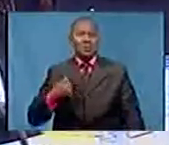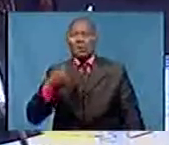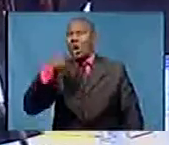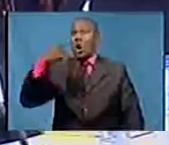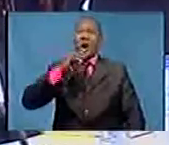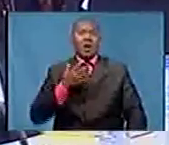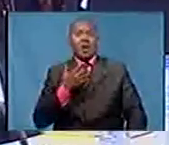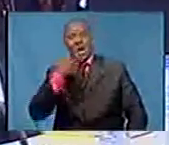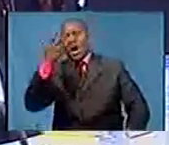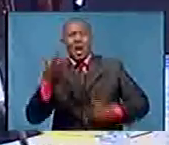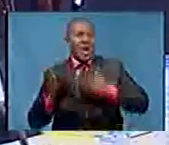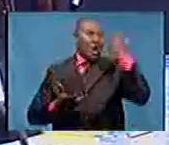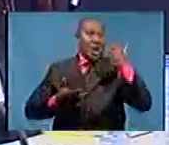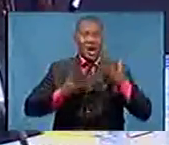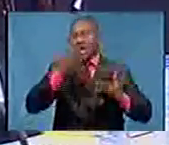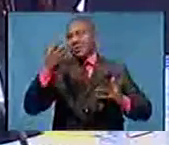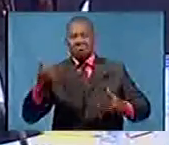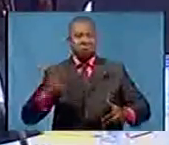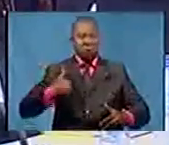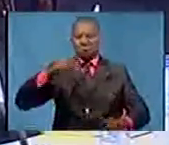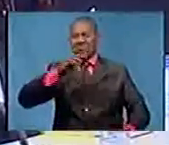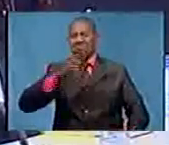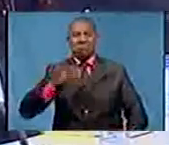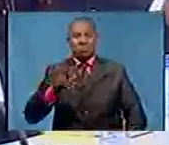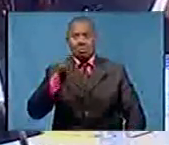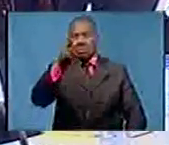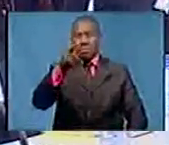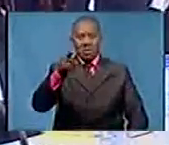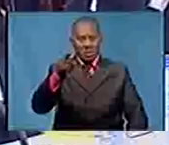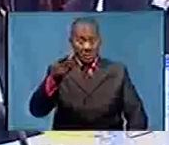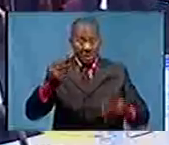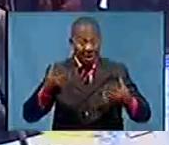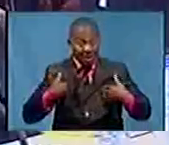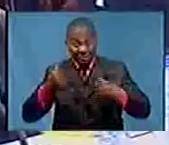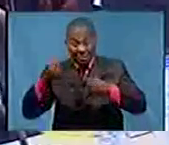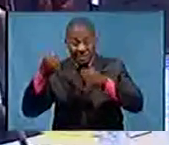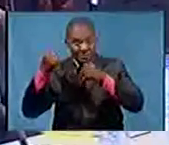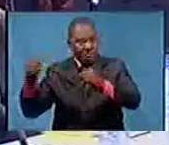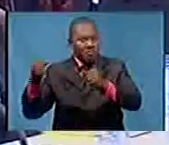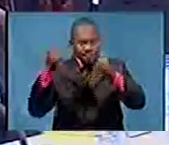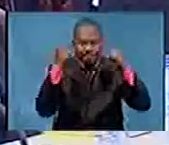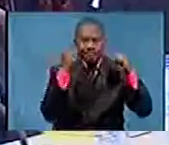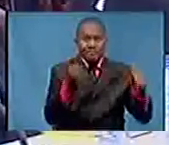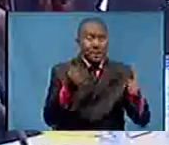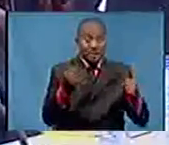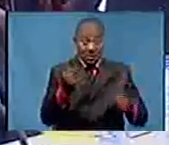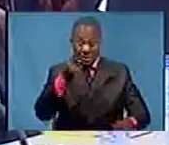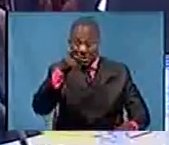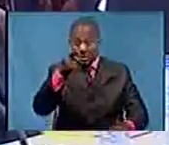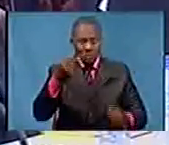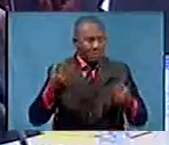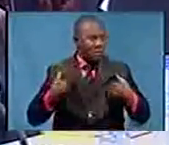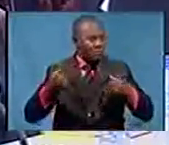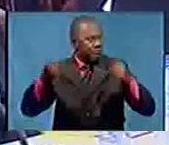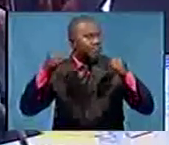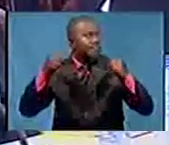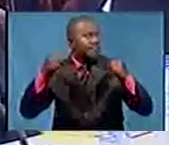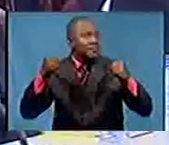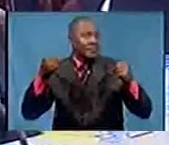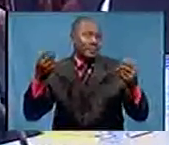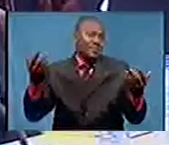rooftops were saying that the power is yours. And therefore, it does not amount to gagging any